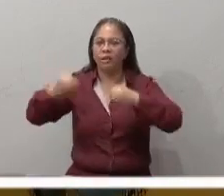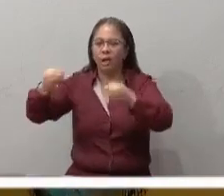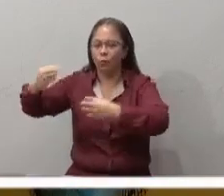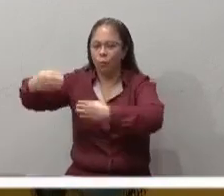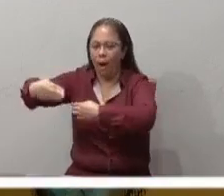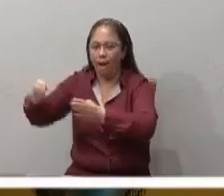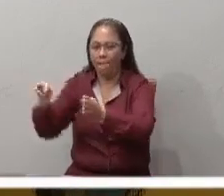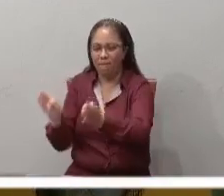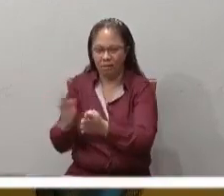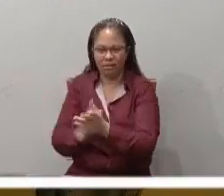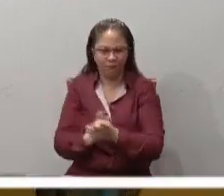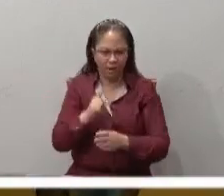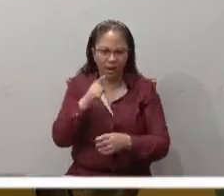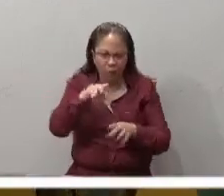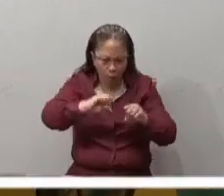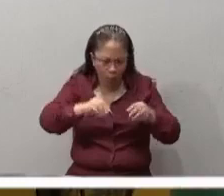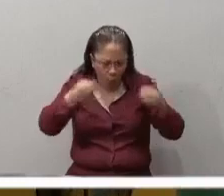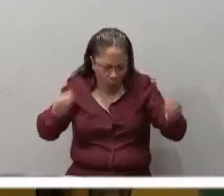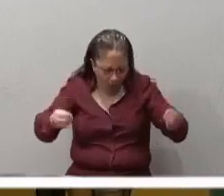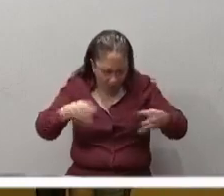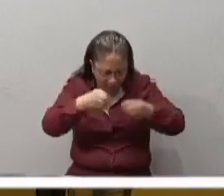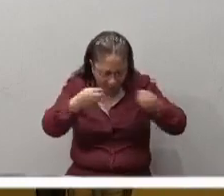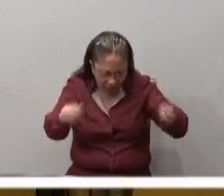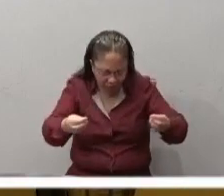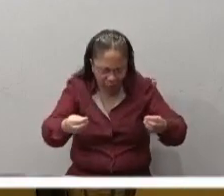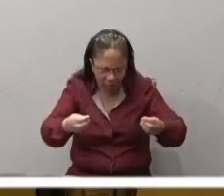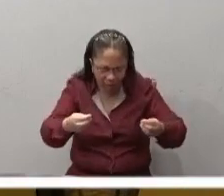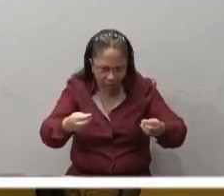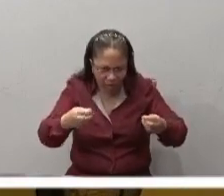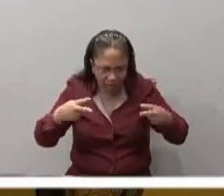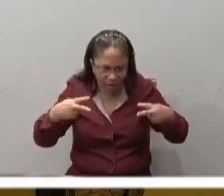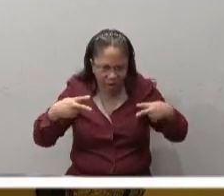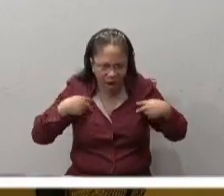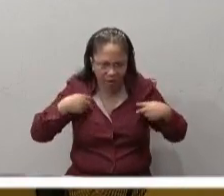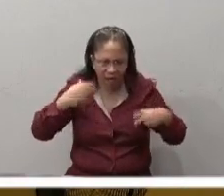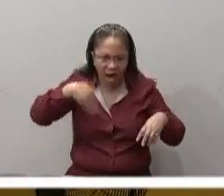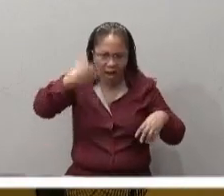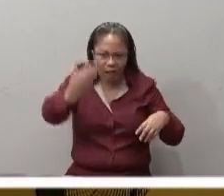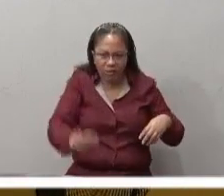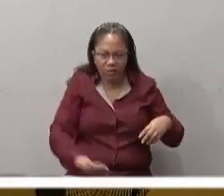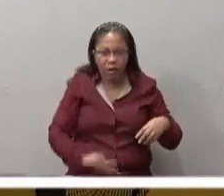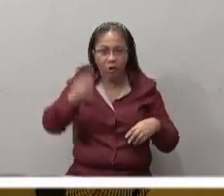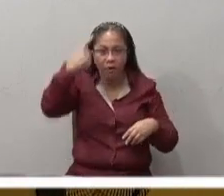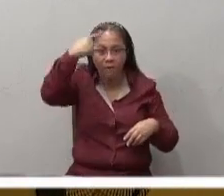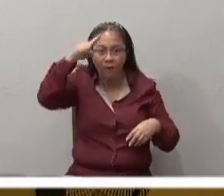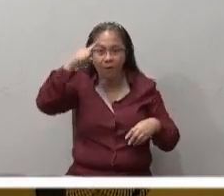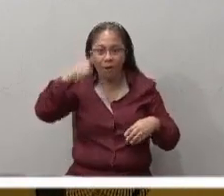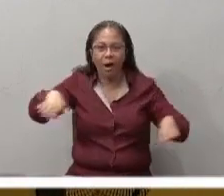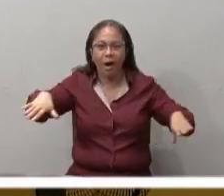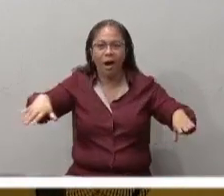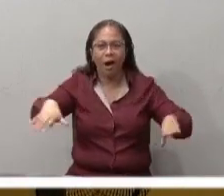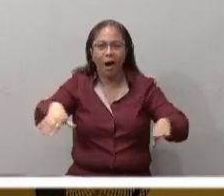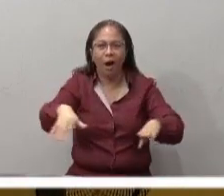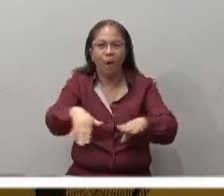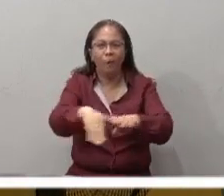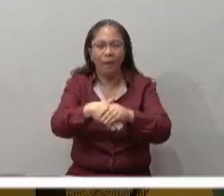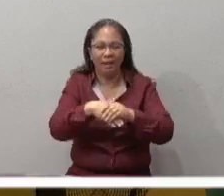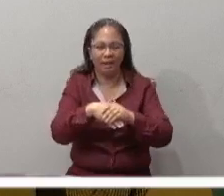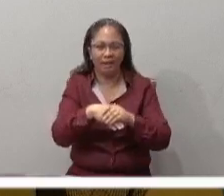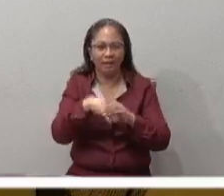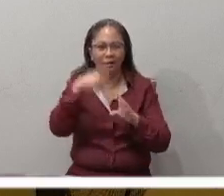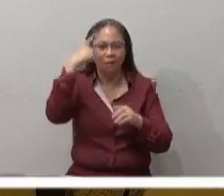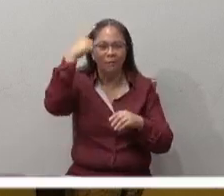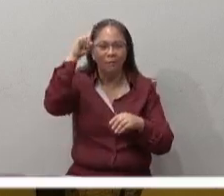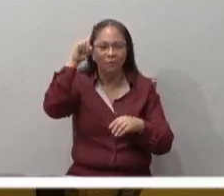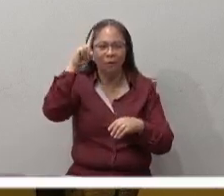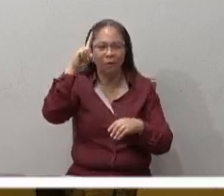And as you open the package, you see that you have a wedding invitation for Meghan and Harry. And